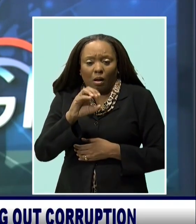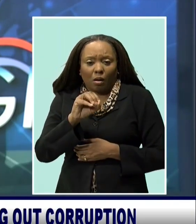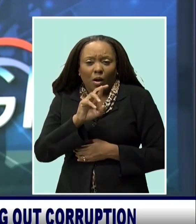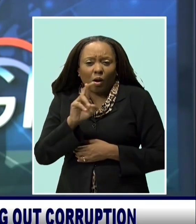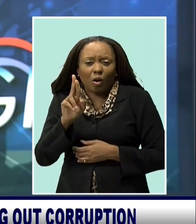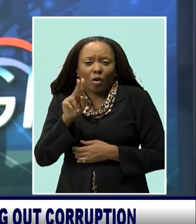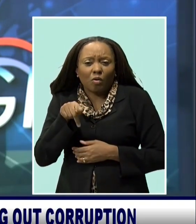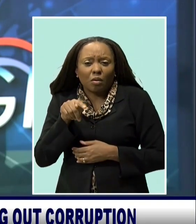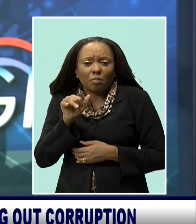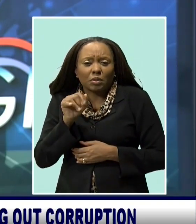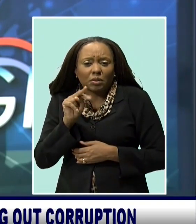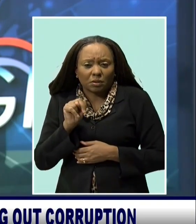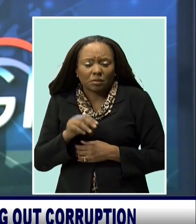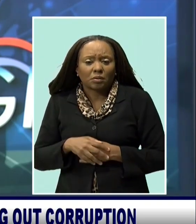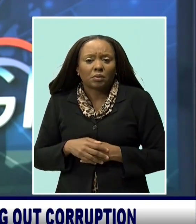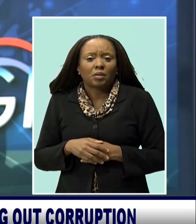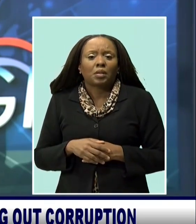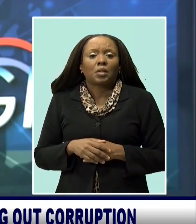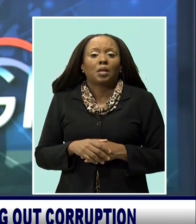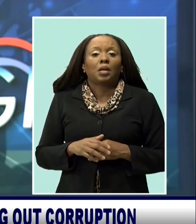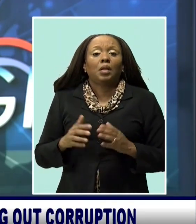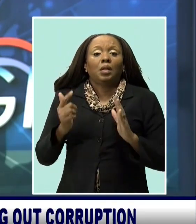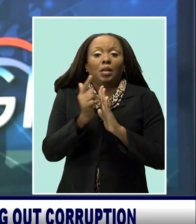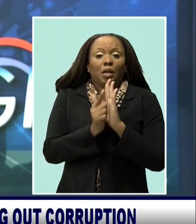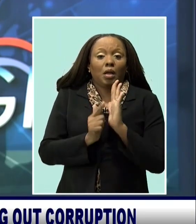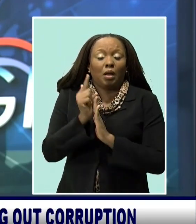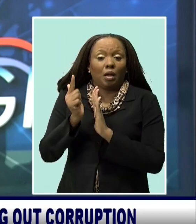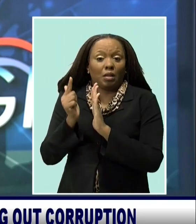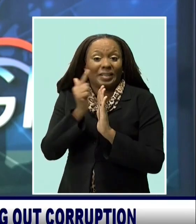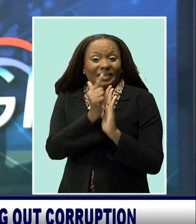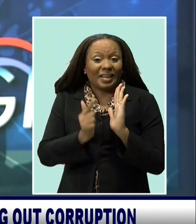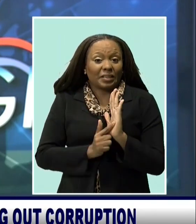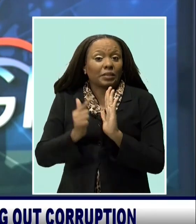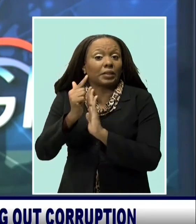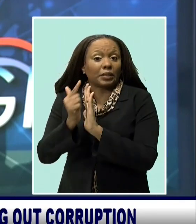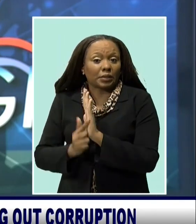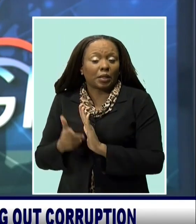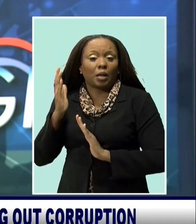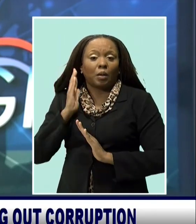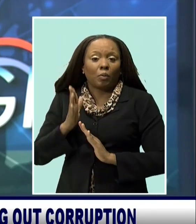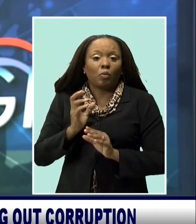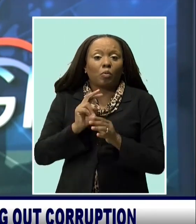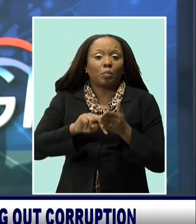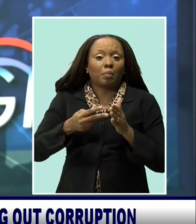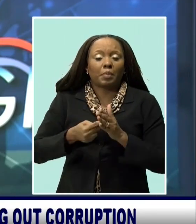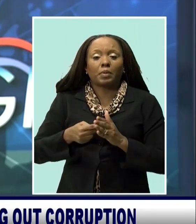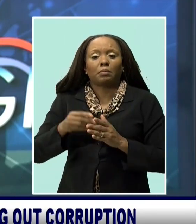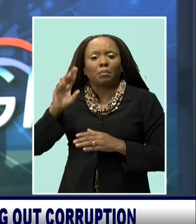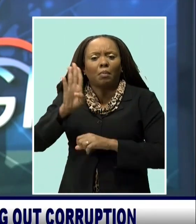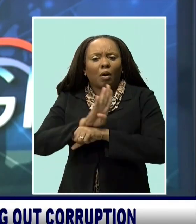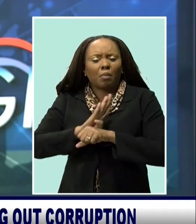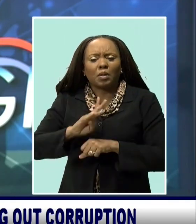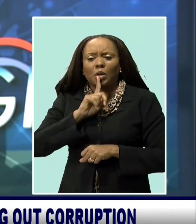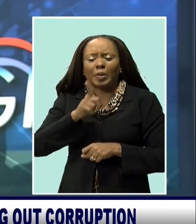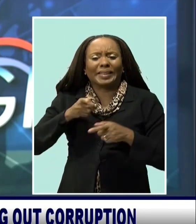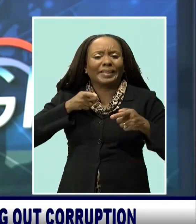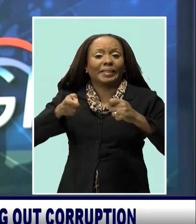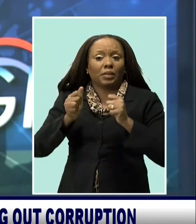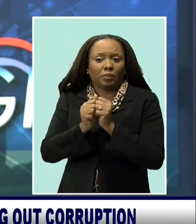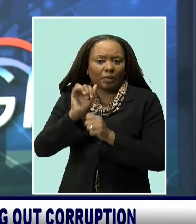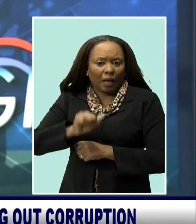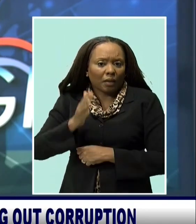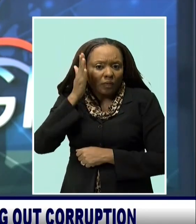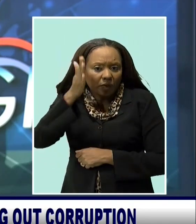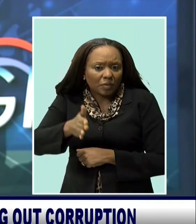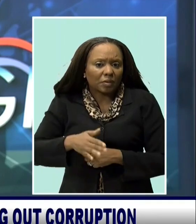says a suite of legislation will put Barbados in a good position going forward to address acts of corruption. He believes the wider range